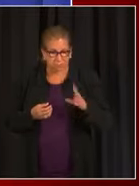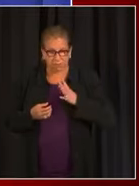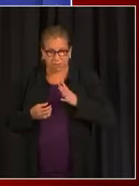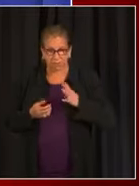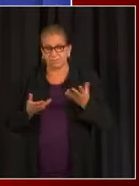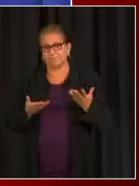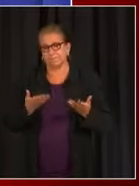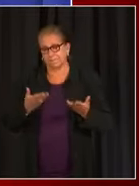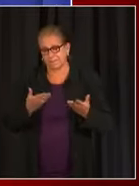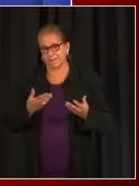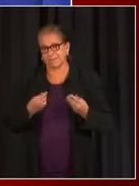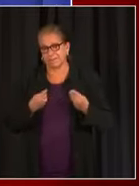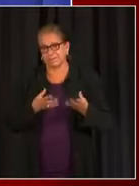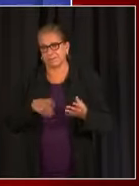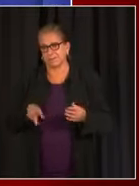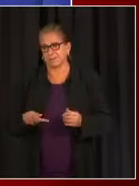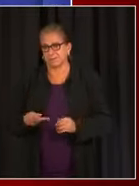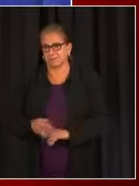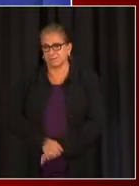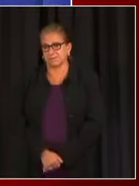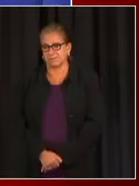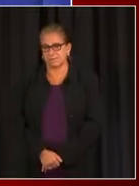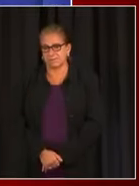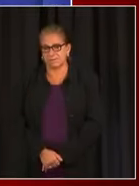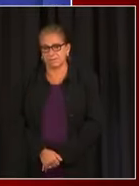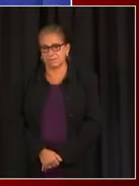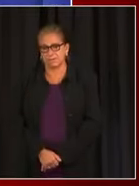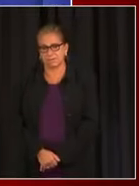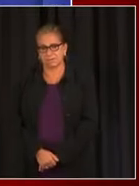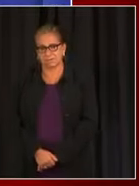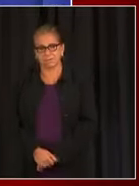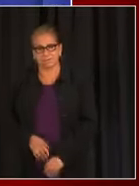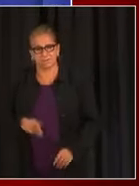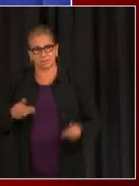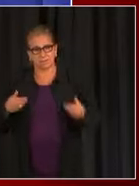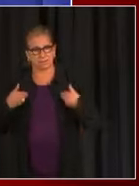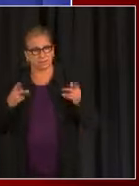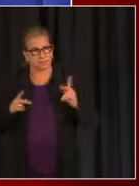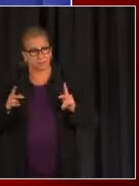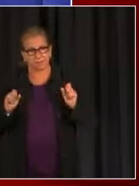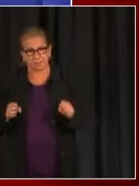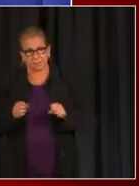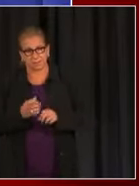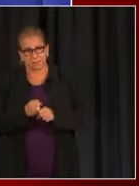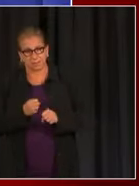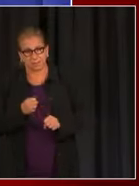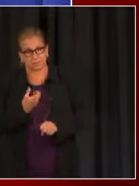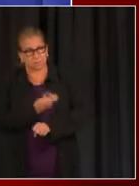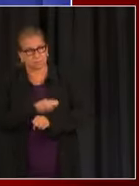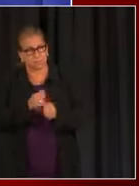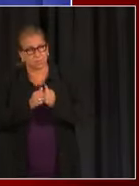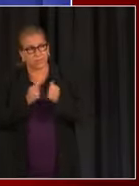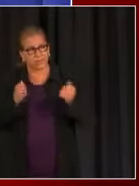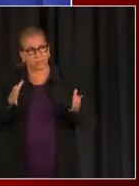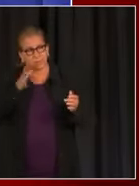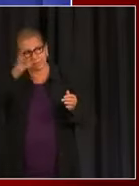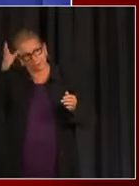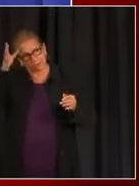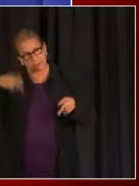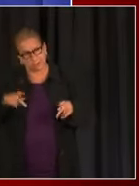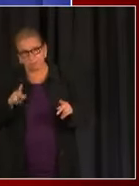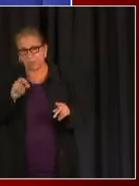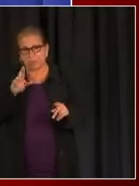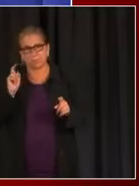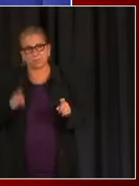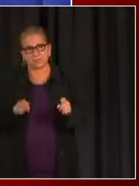of concern when this occurs. Excellent. And are teenagers able to get the vaccines without a parental consent form at this point?